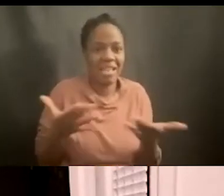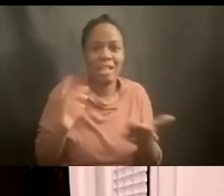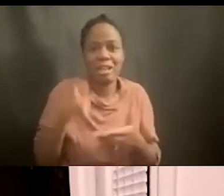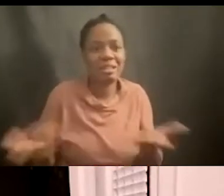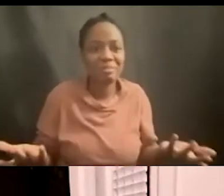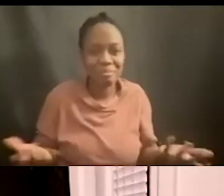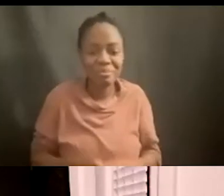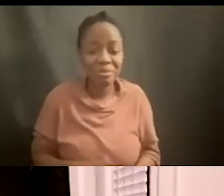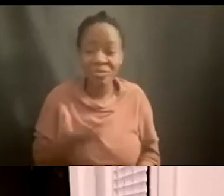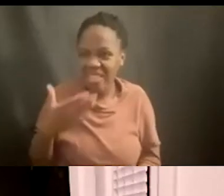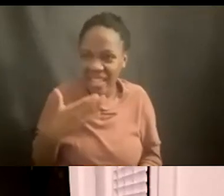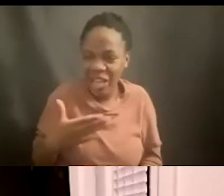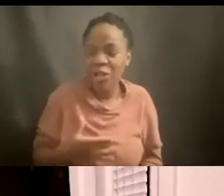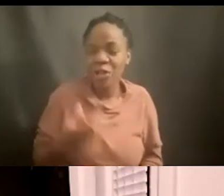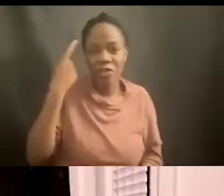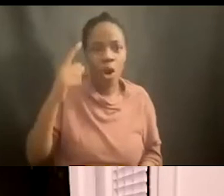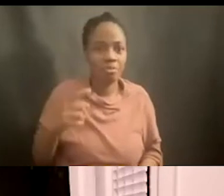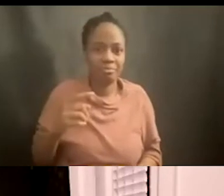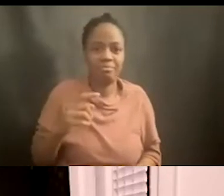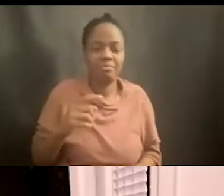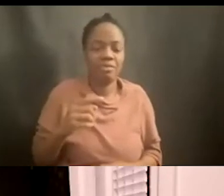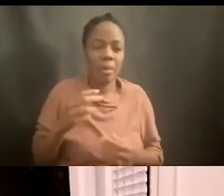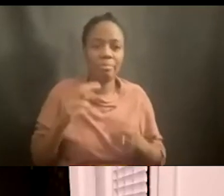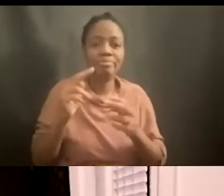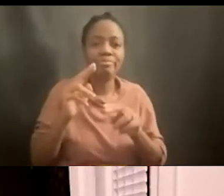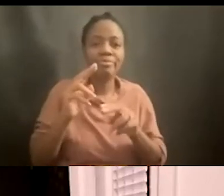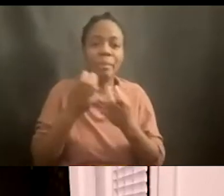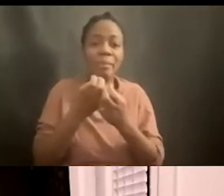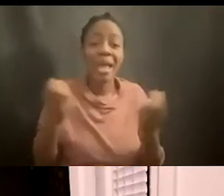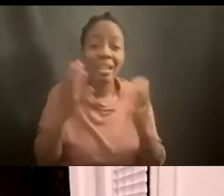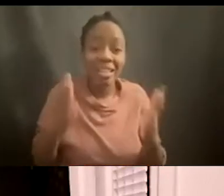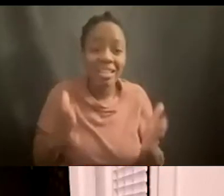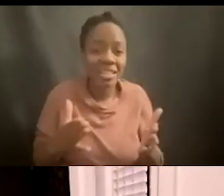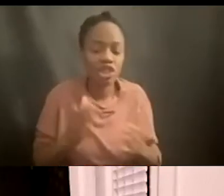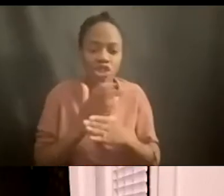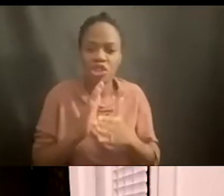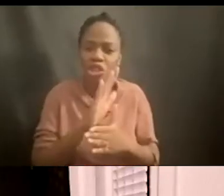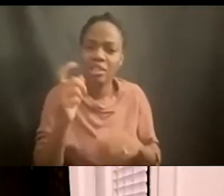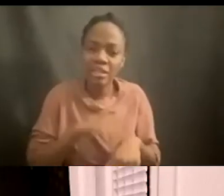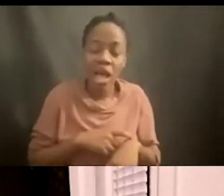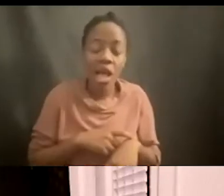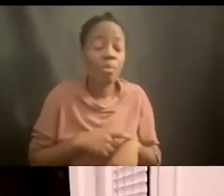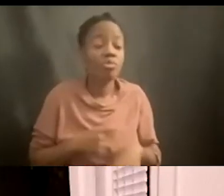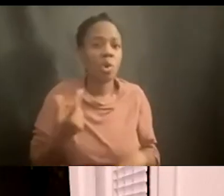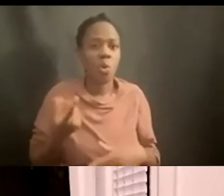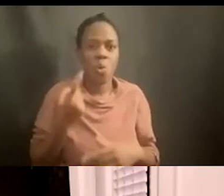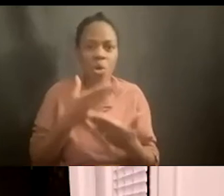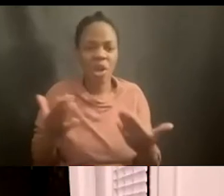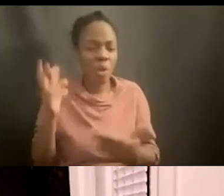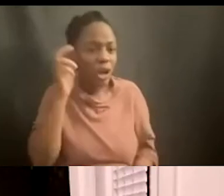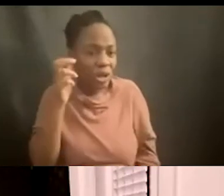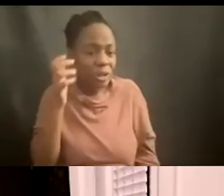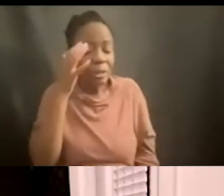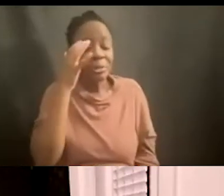and thank you to all of our panelists for sharing your time with us. One of the things that we heard throughout all of your voices were that we got